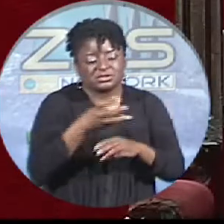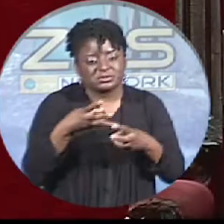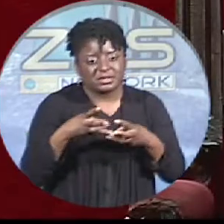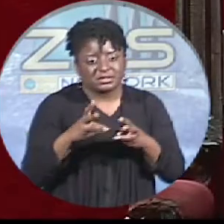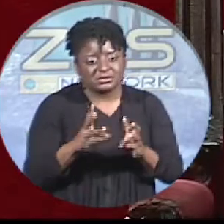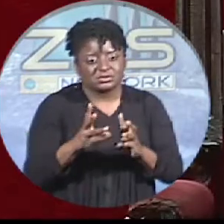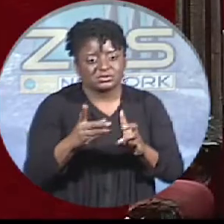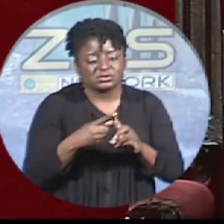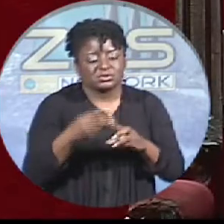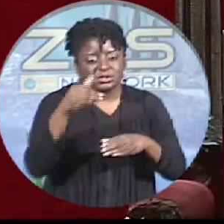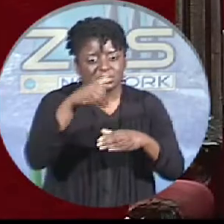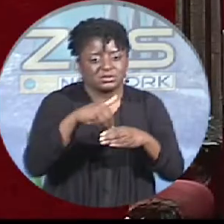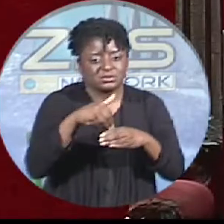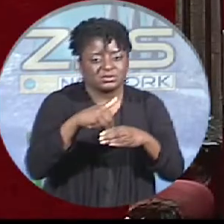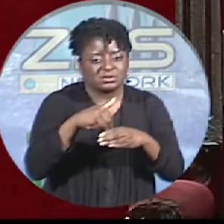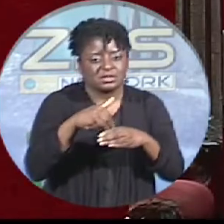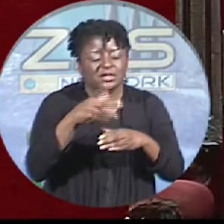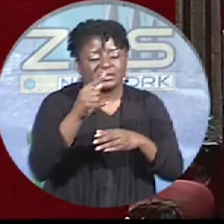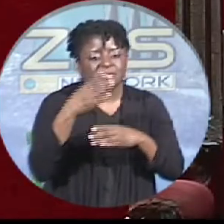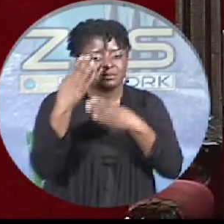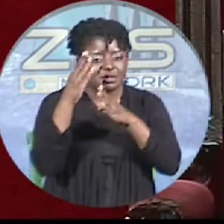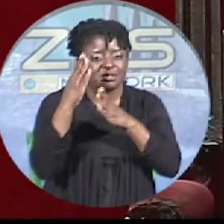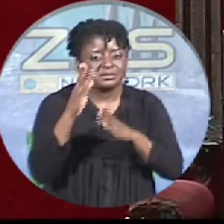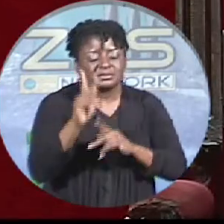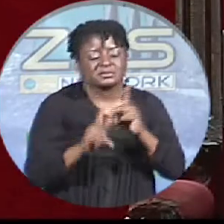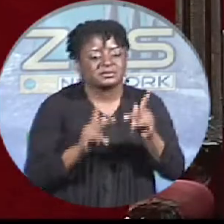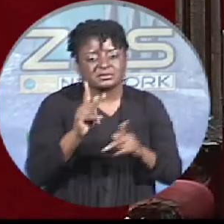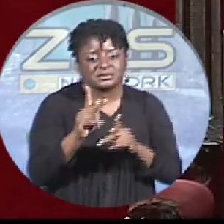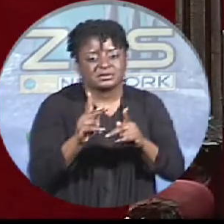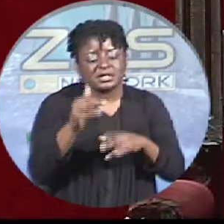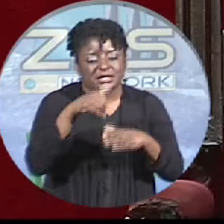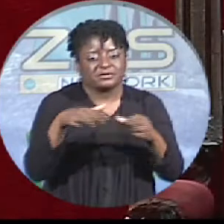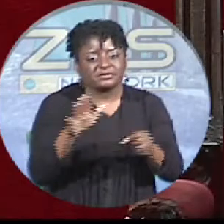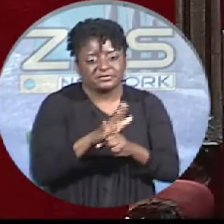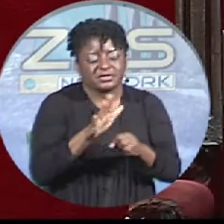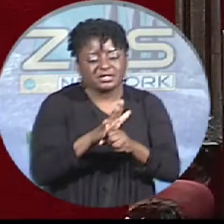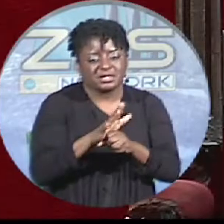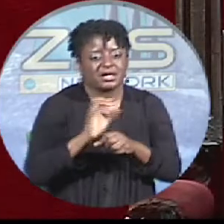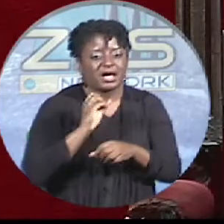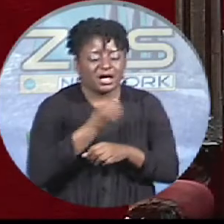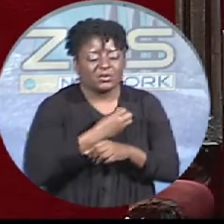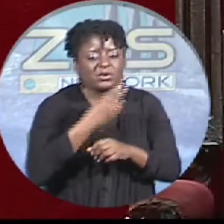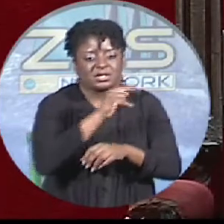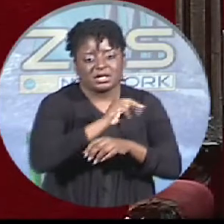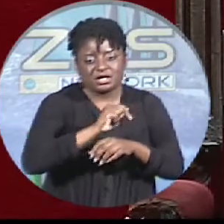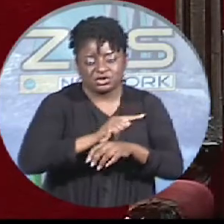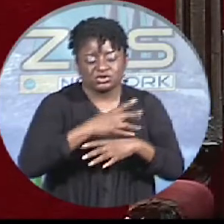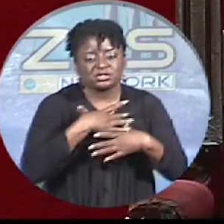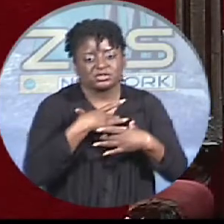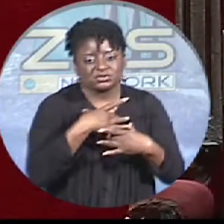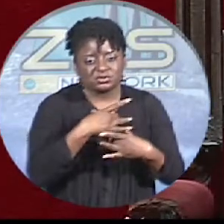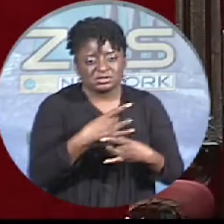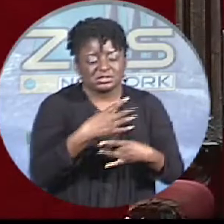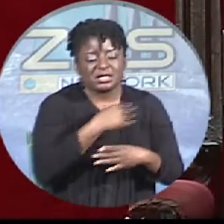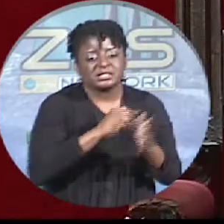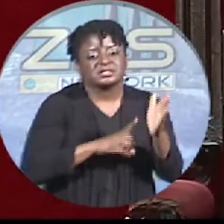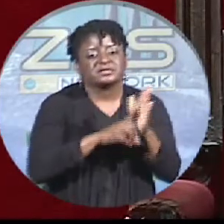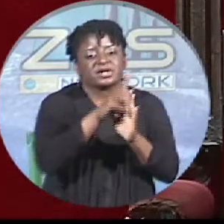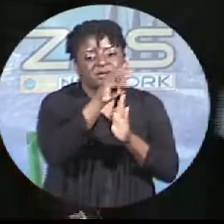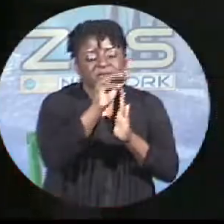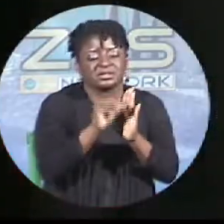to include and engage the Bahamian diaspora in the fulfillment of our national interests and